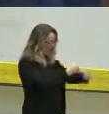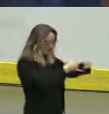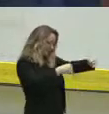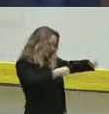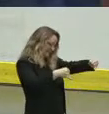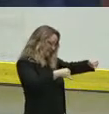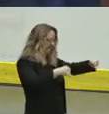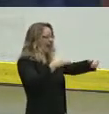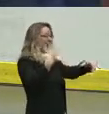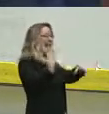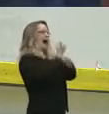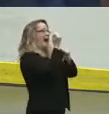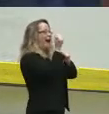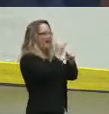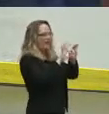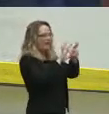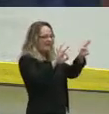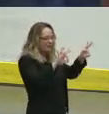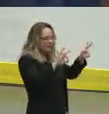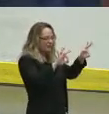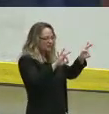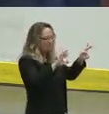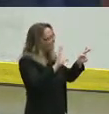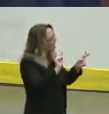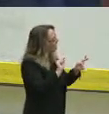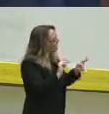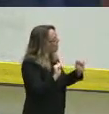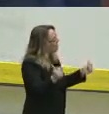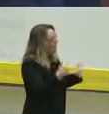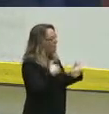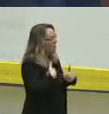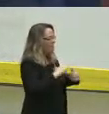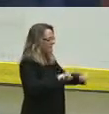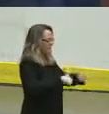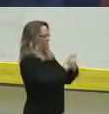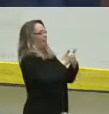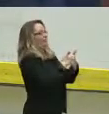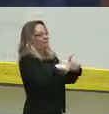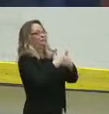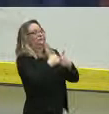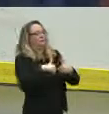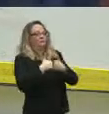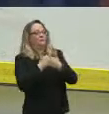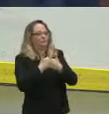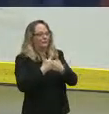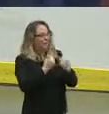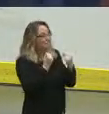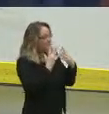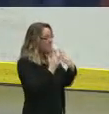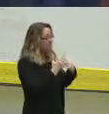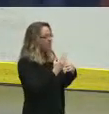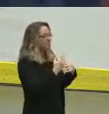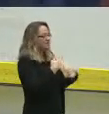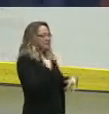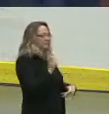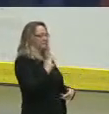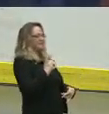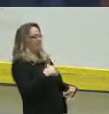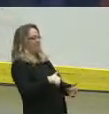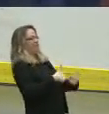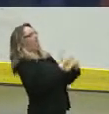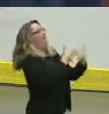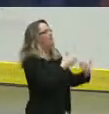true. We faced those challenges, and many obstacles did try to stop us. But being a strong believer in the fact